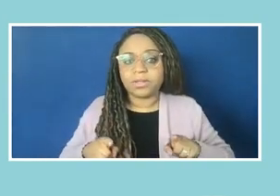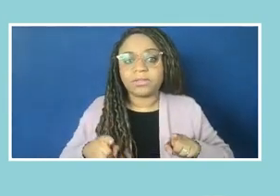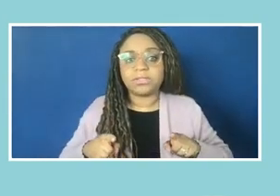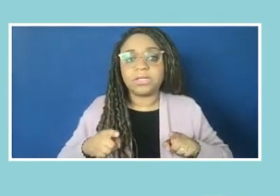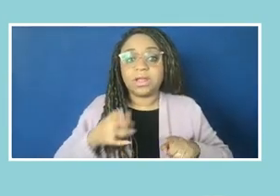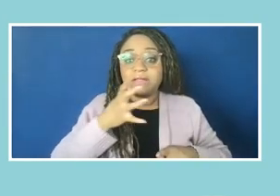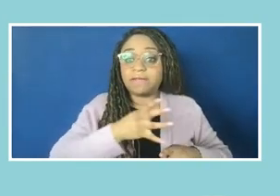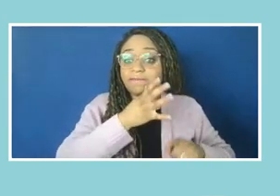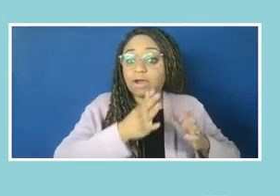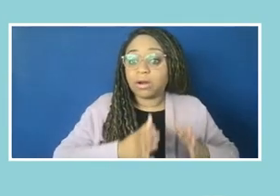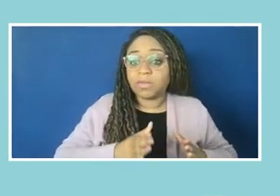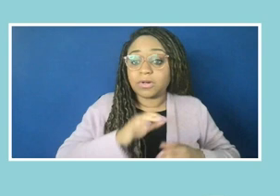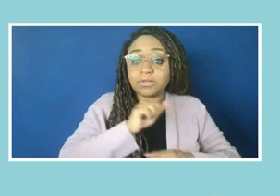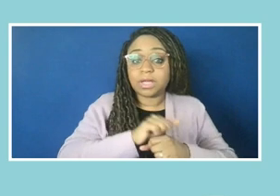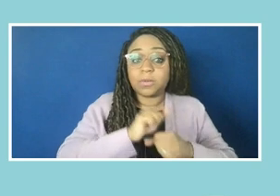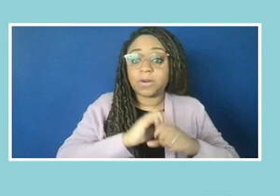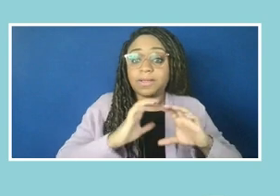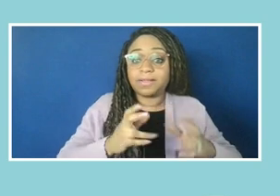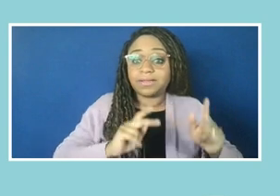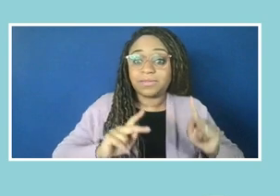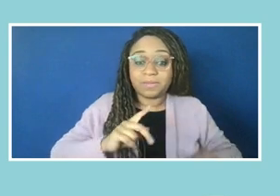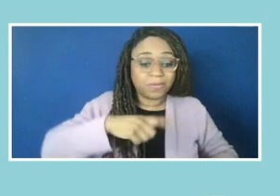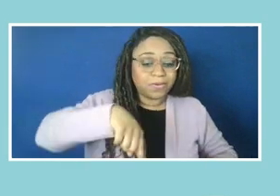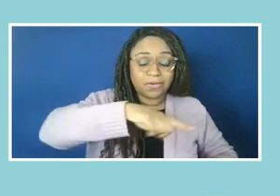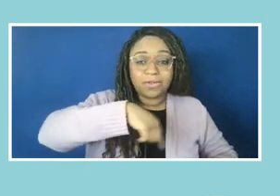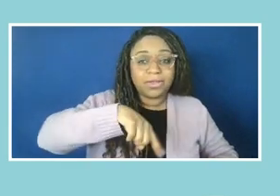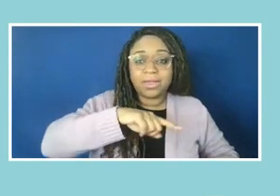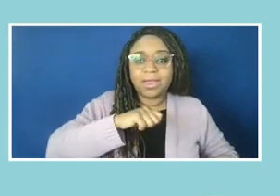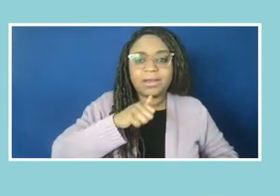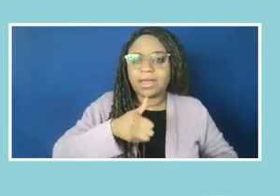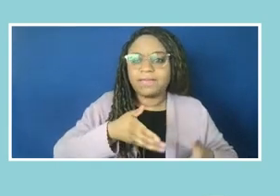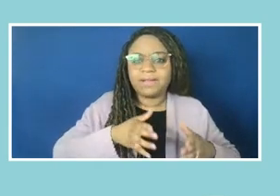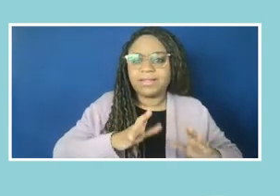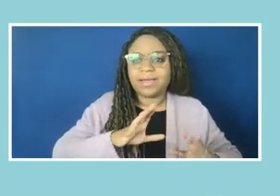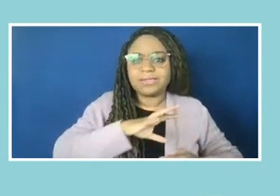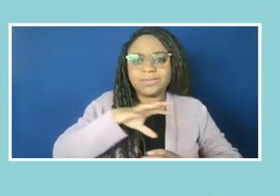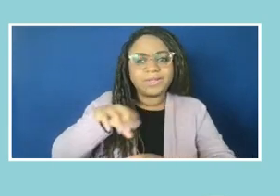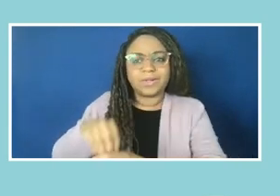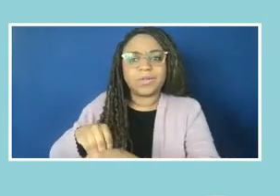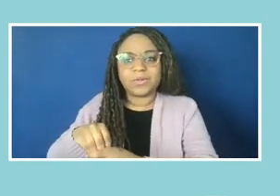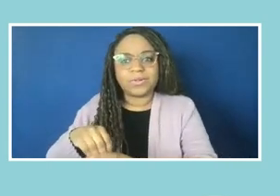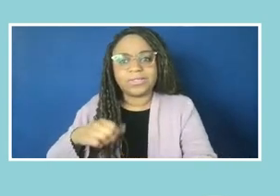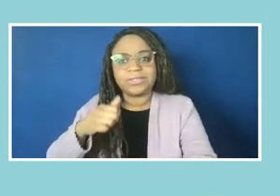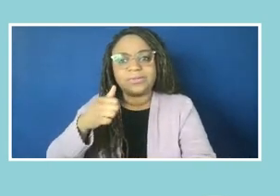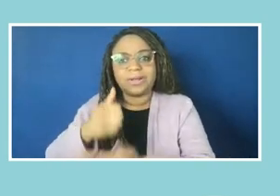people weren't even allowed to shape the government, weren't allowed to vote,